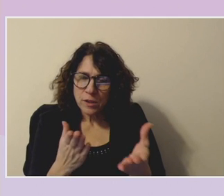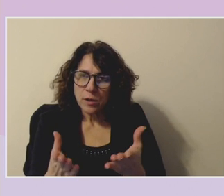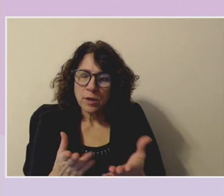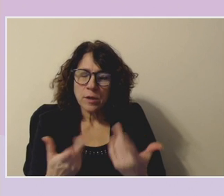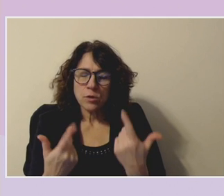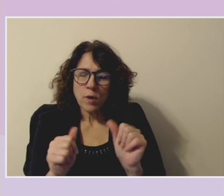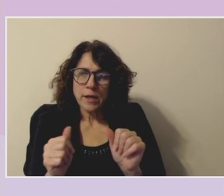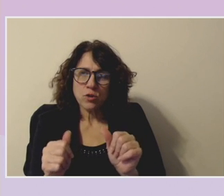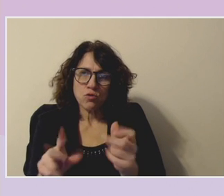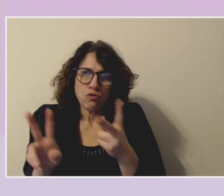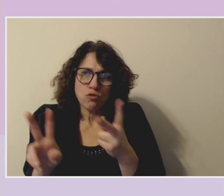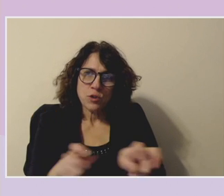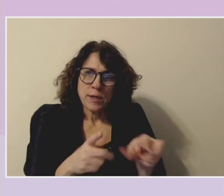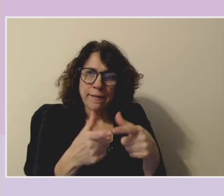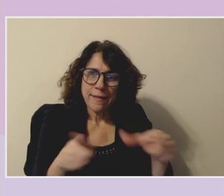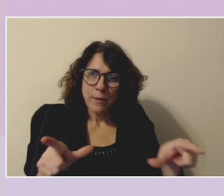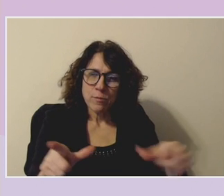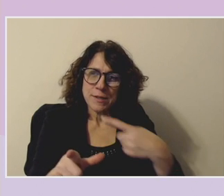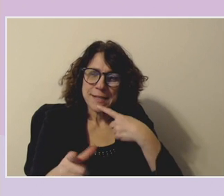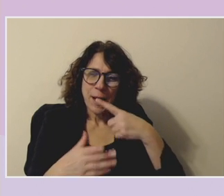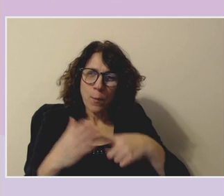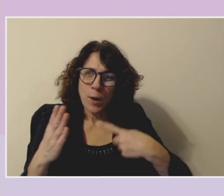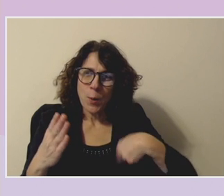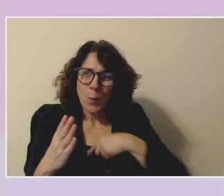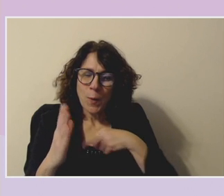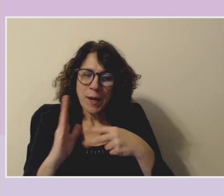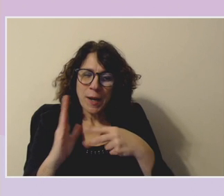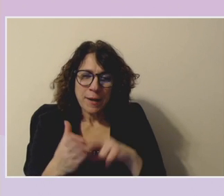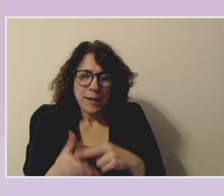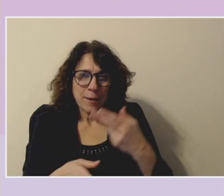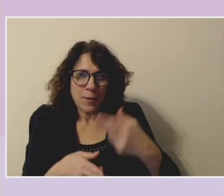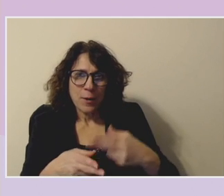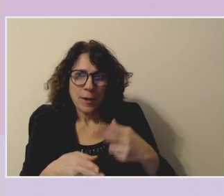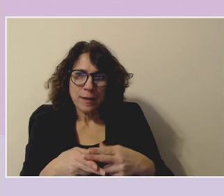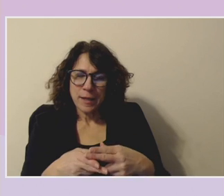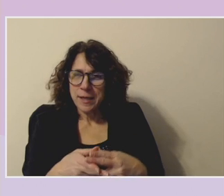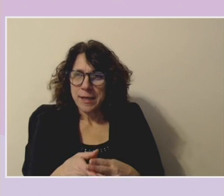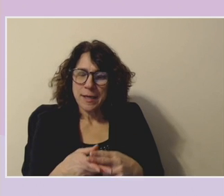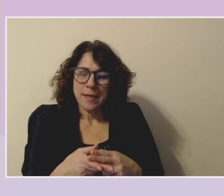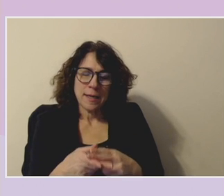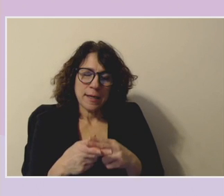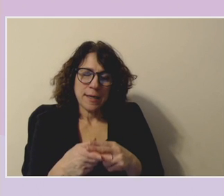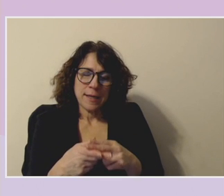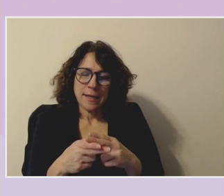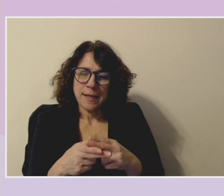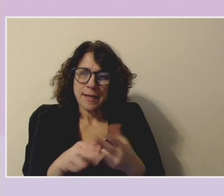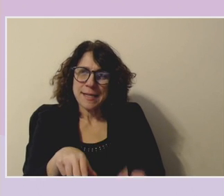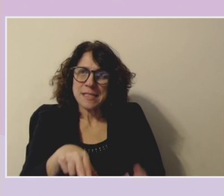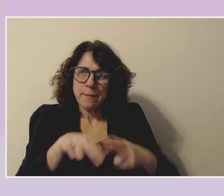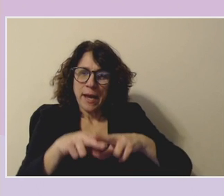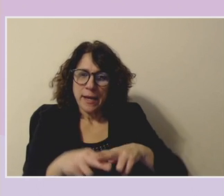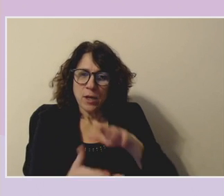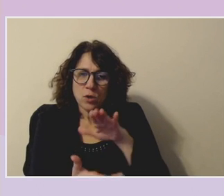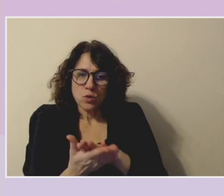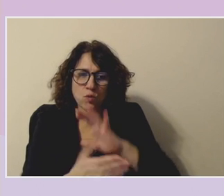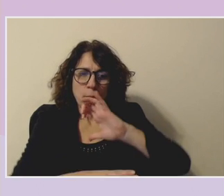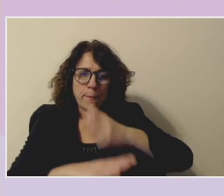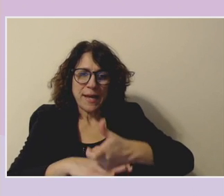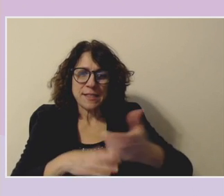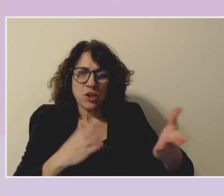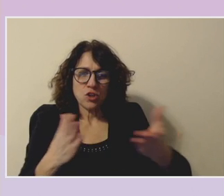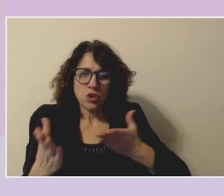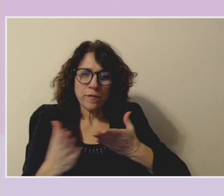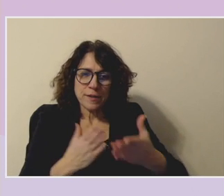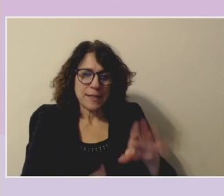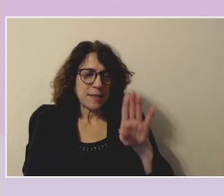a little bit to say what we mean, which is why you'll hear me call it the expanded school-based services SPA. But for those of you who've been doing this for a long time, that's